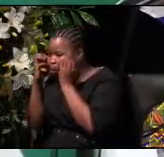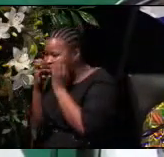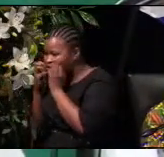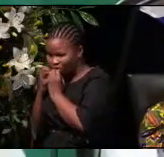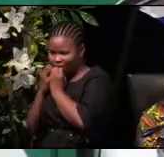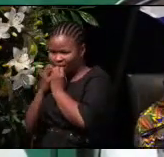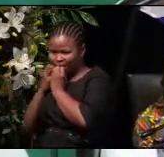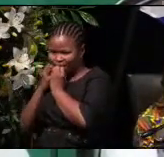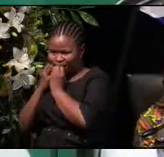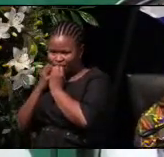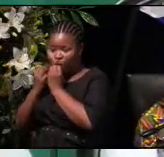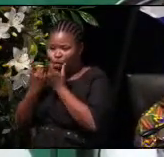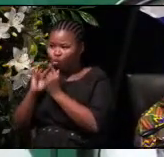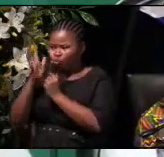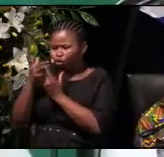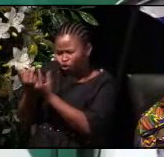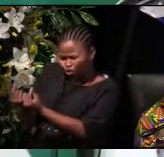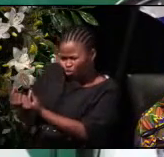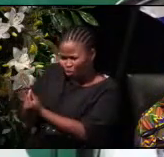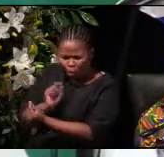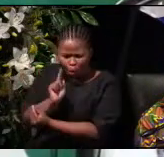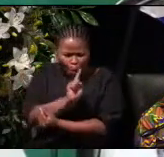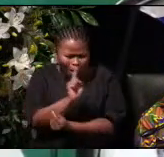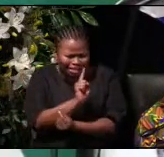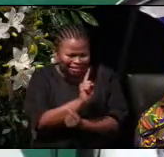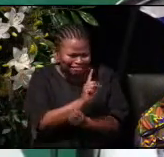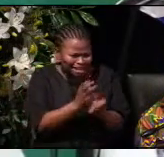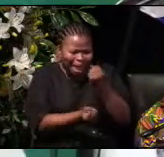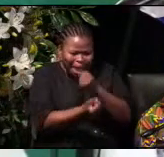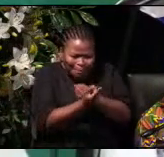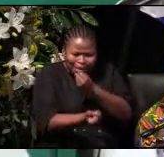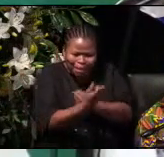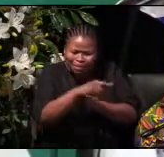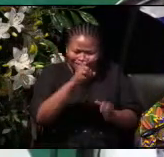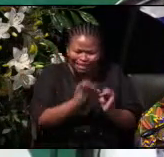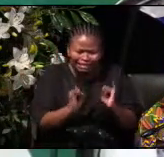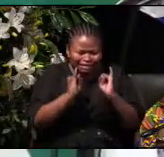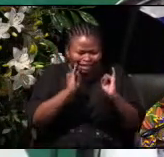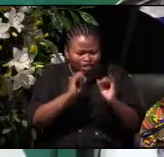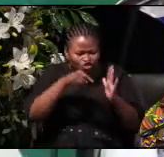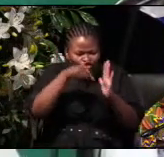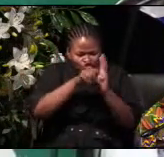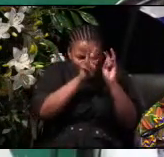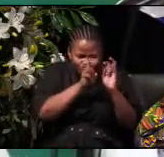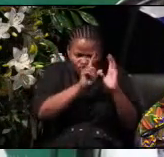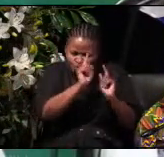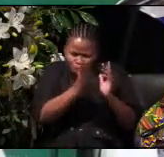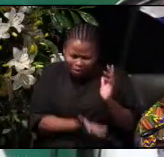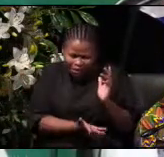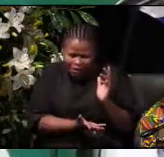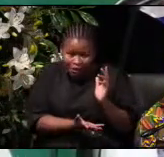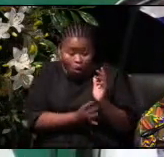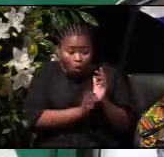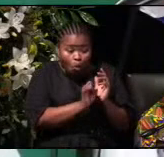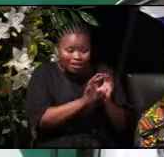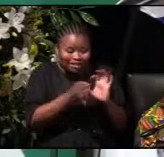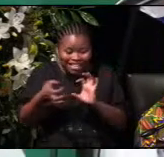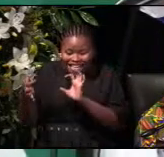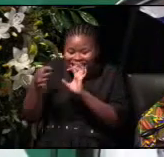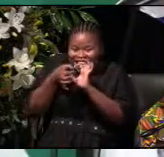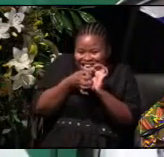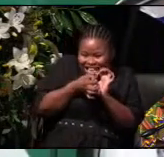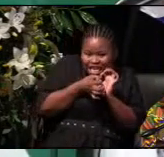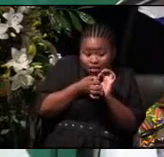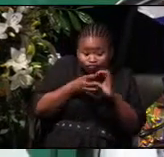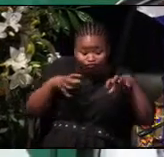cortana's would do and say what are the causal factors what is the